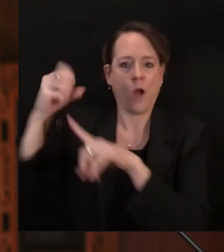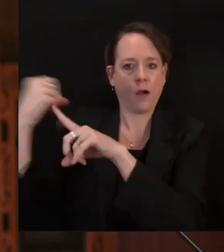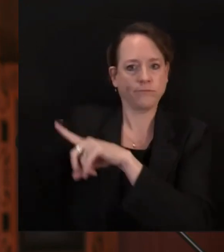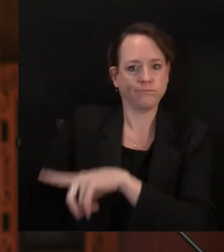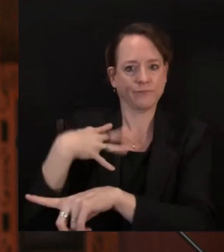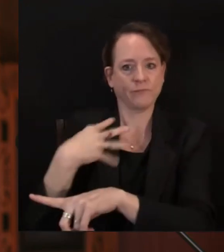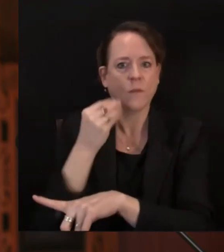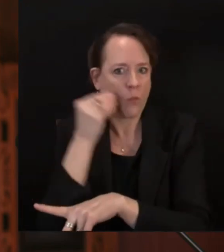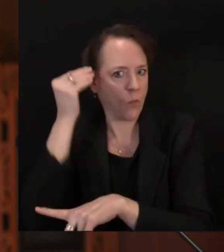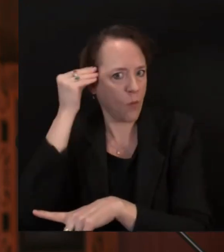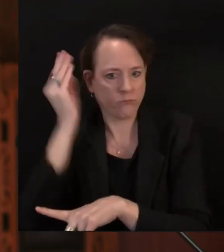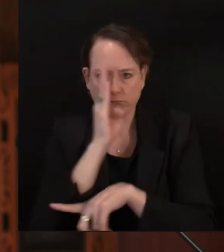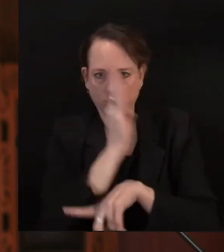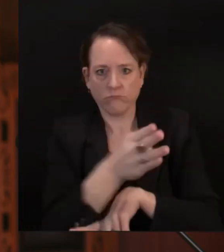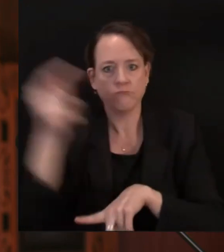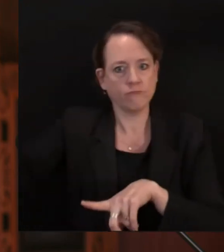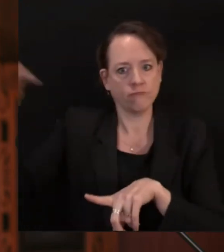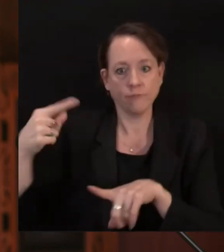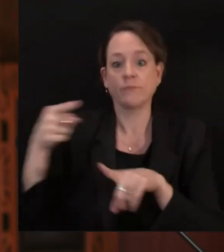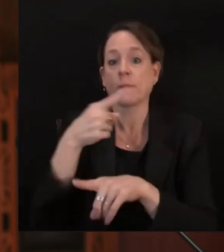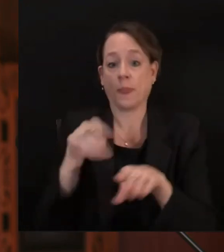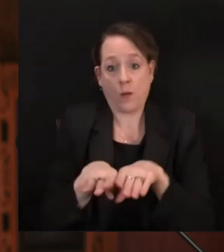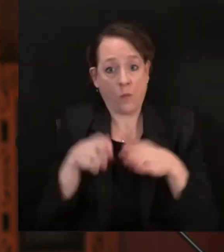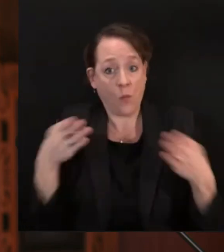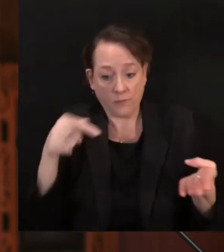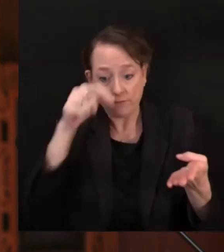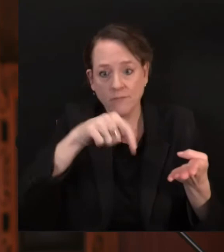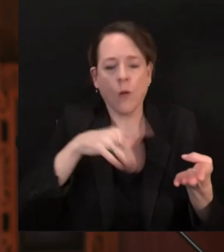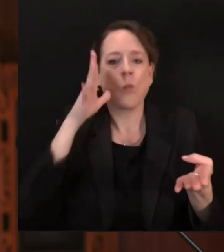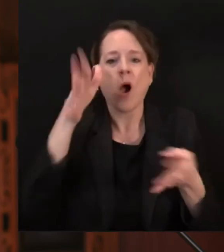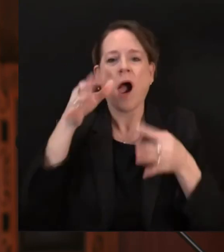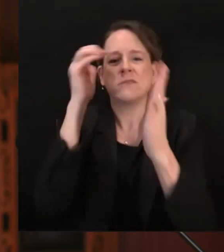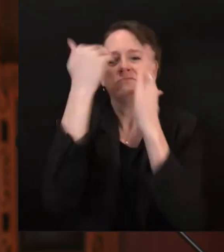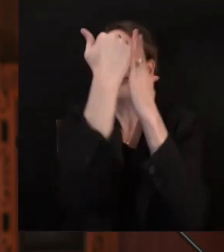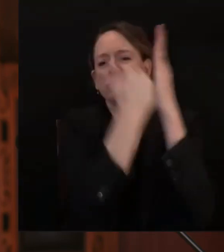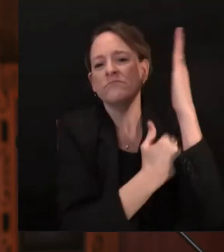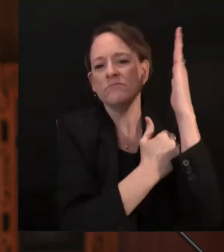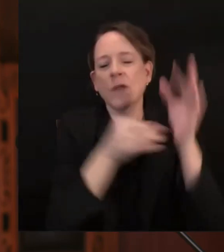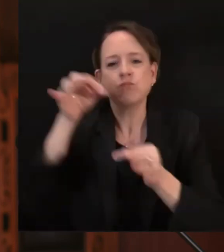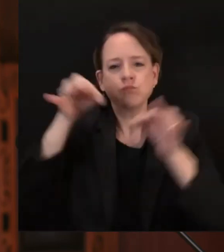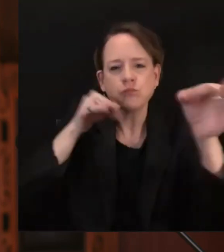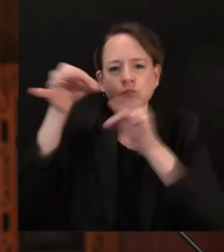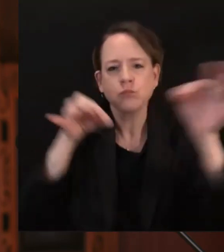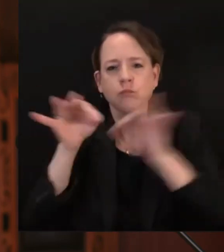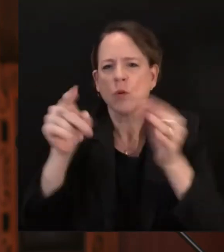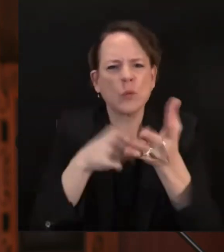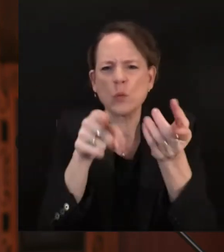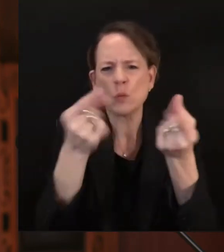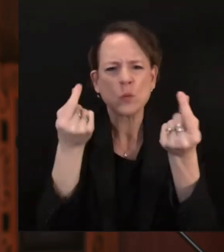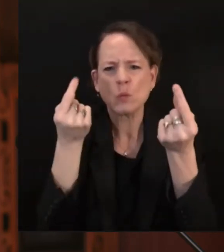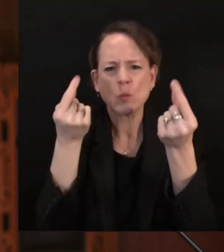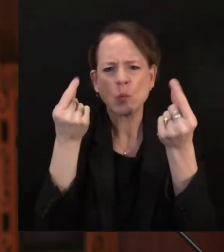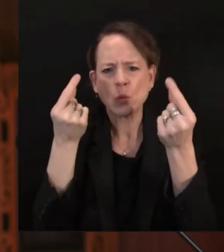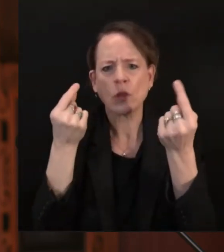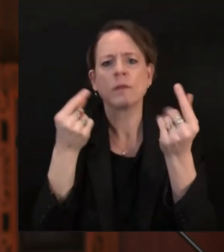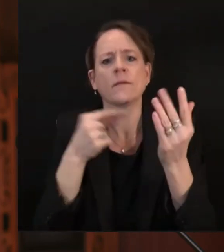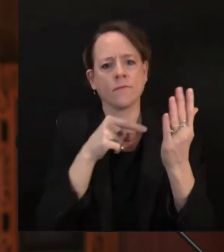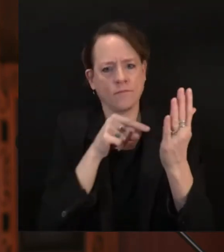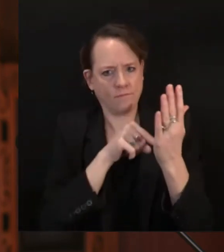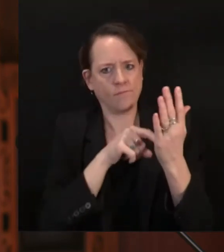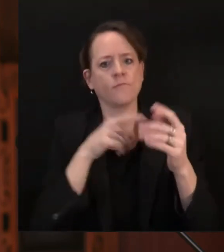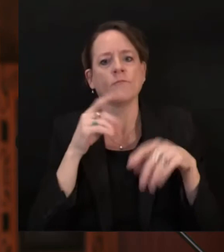involves scheduling a video call with a Vault Medical Services healthcare provider during which the actual saliva